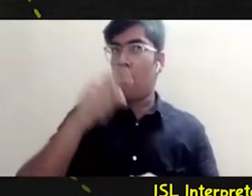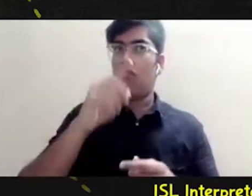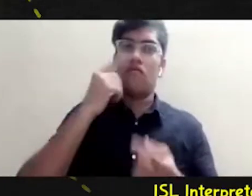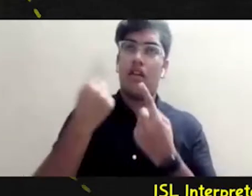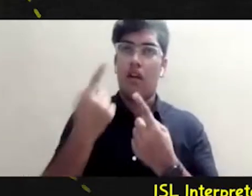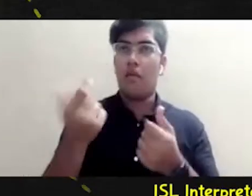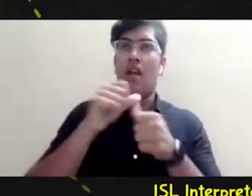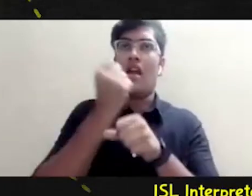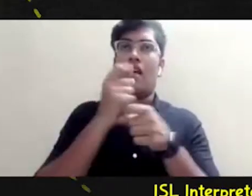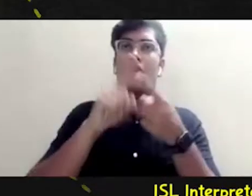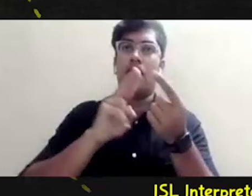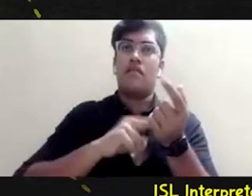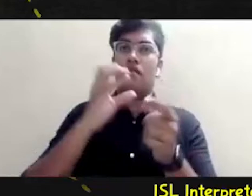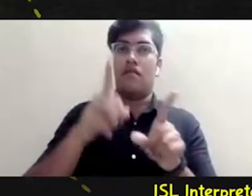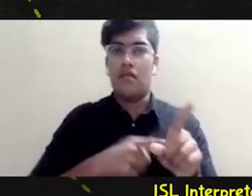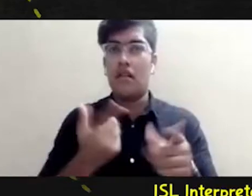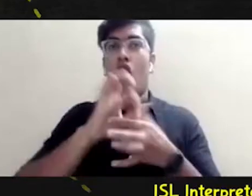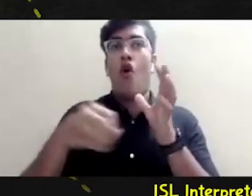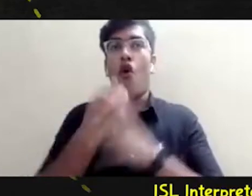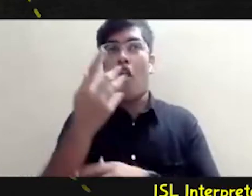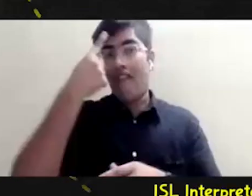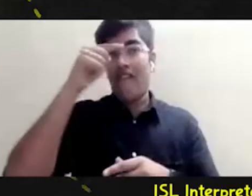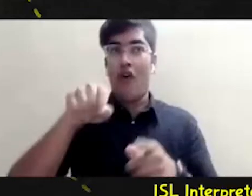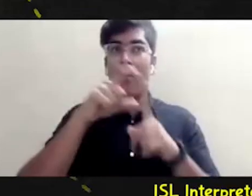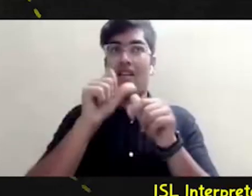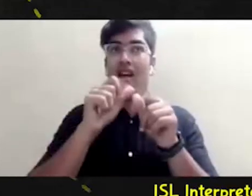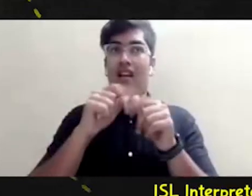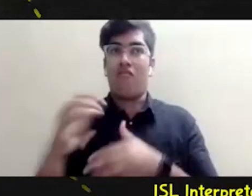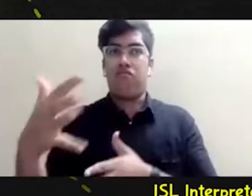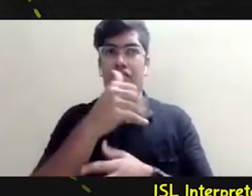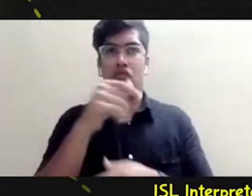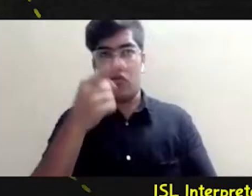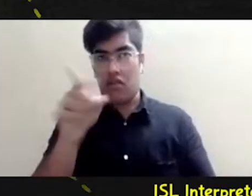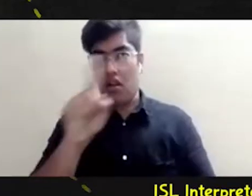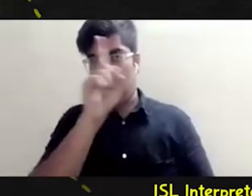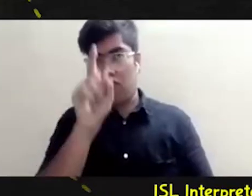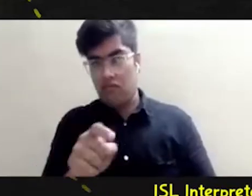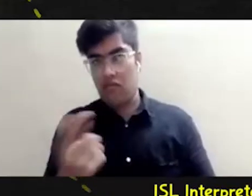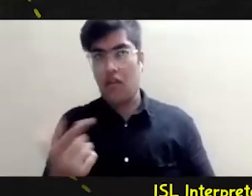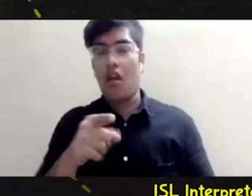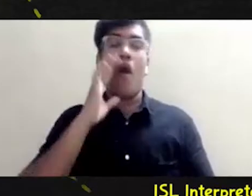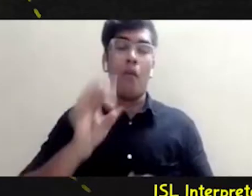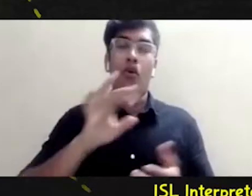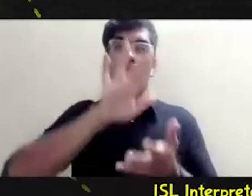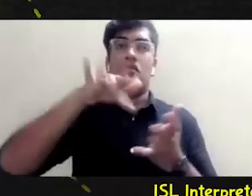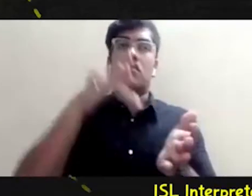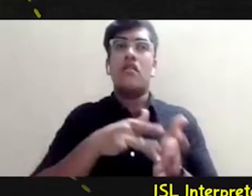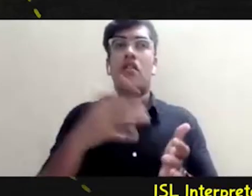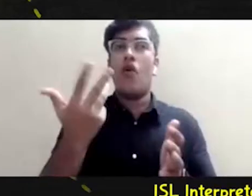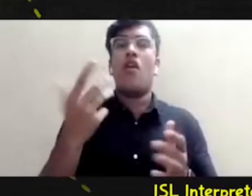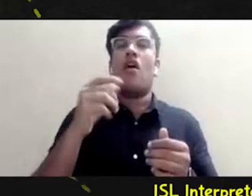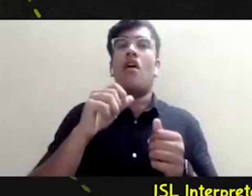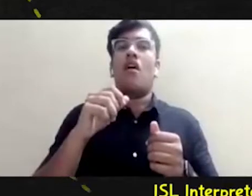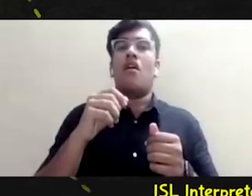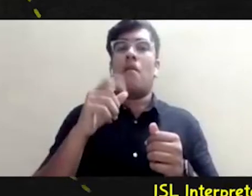or an organization to be collecting that data. Fourth, it is important to center accountability, ethics,